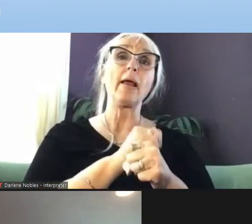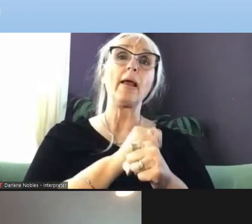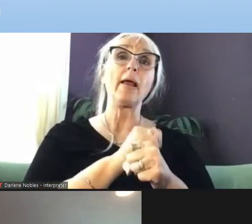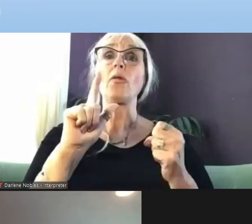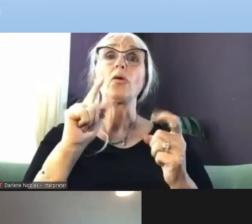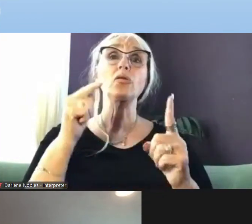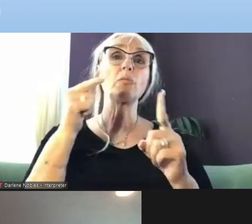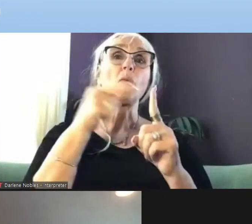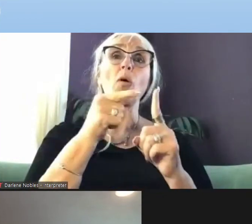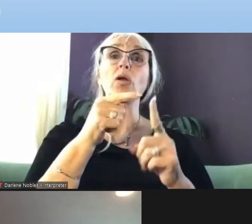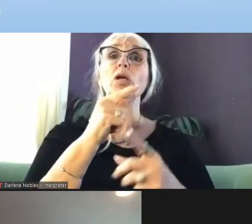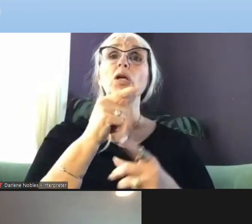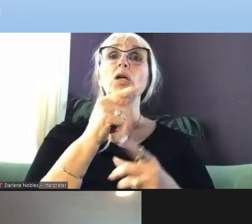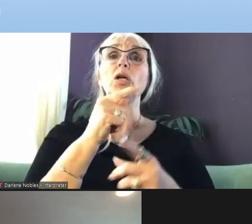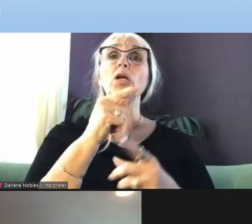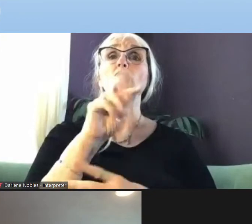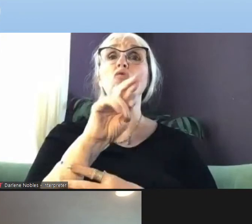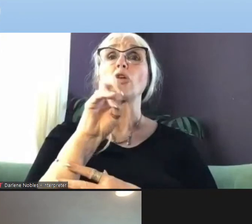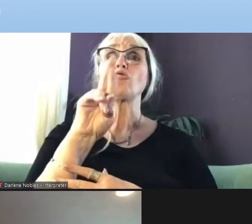is